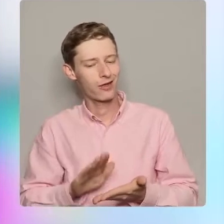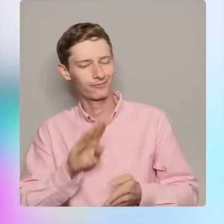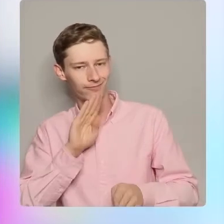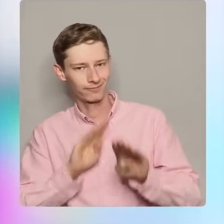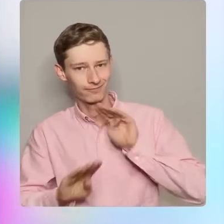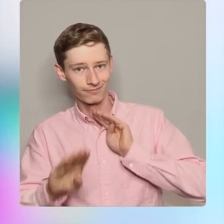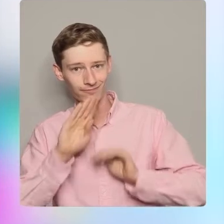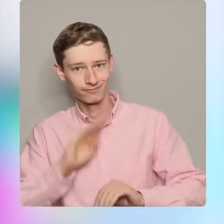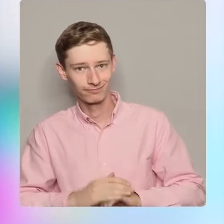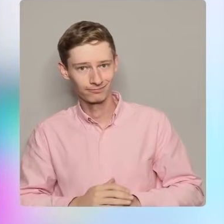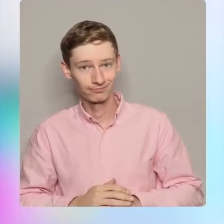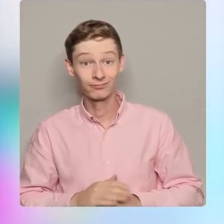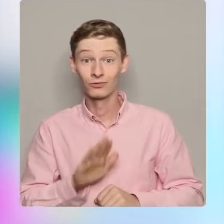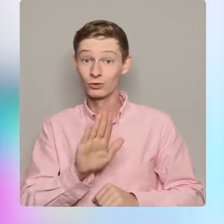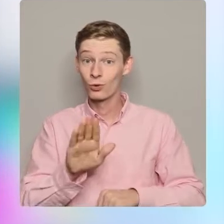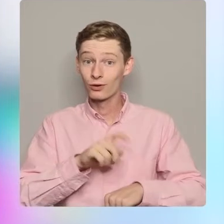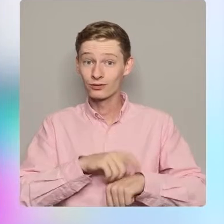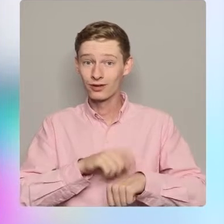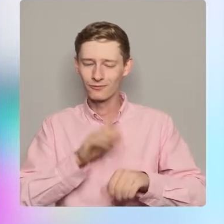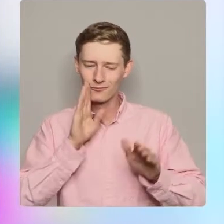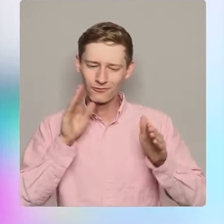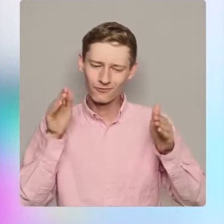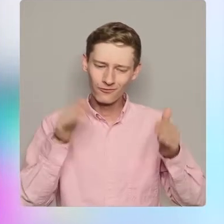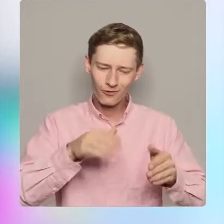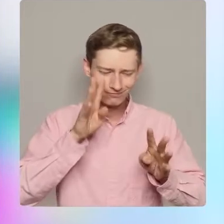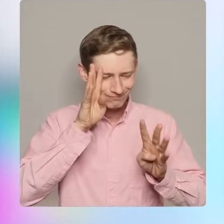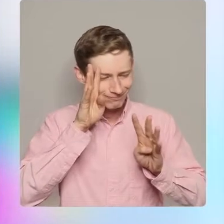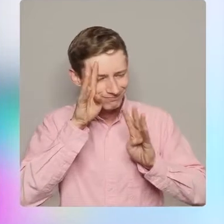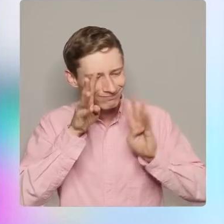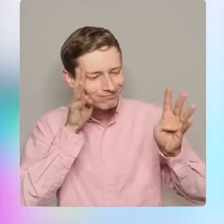help improve your developer experience.